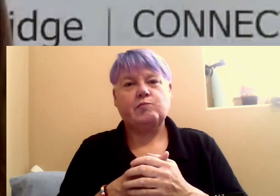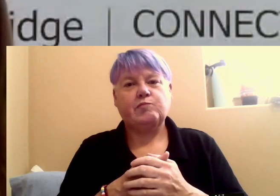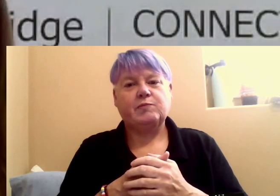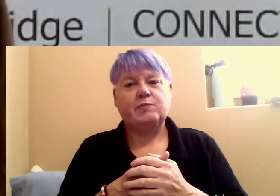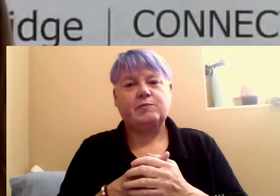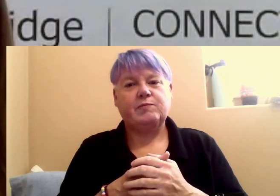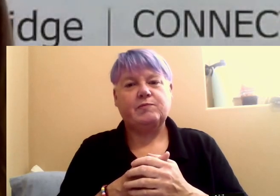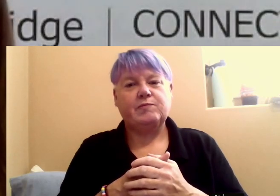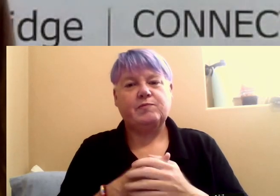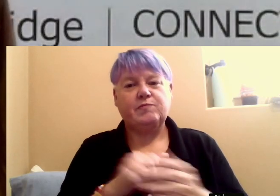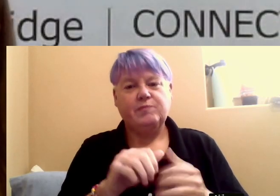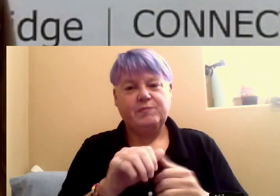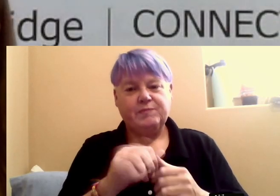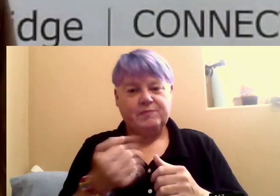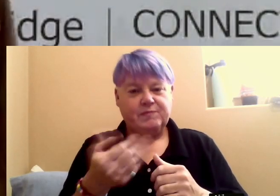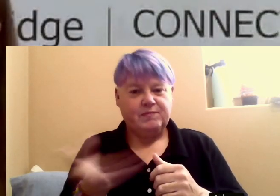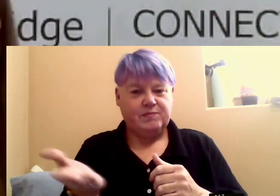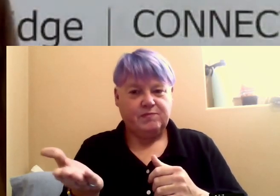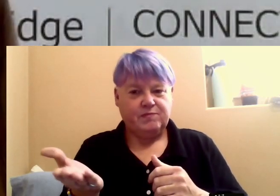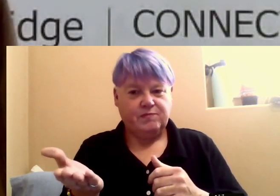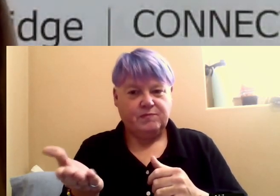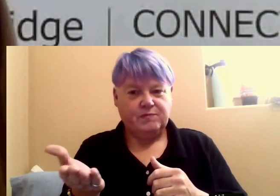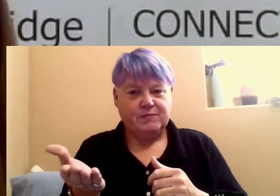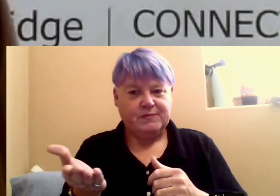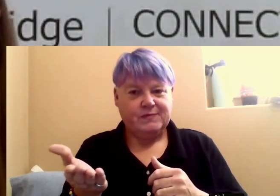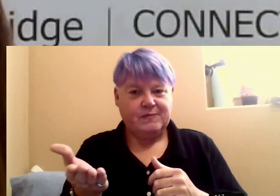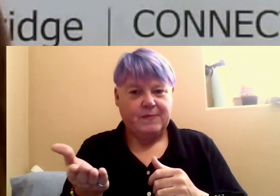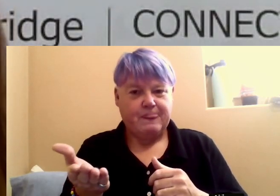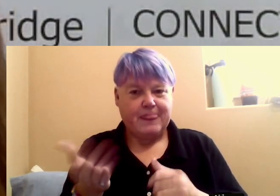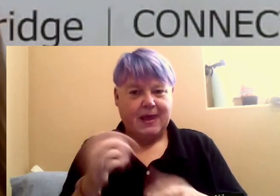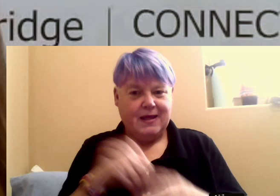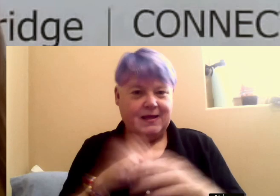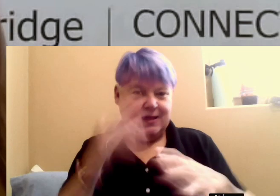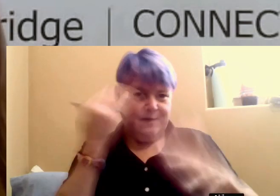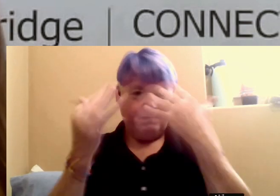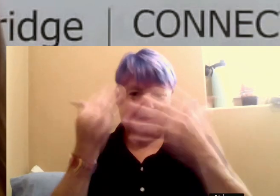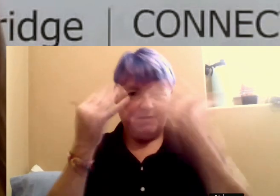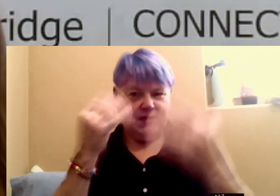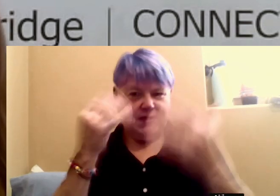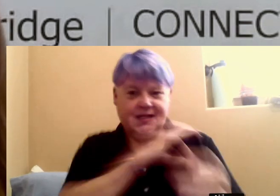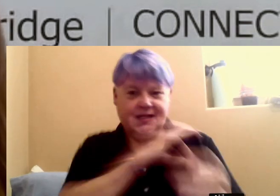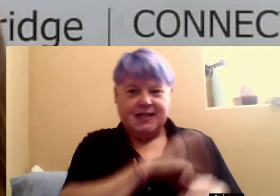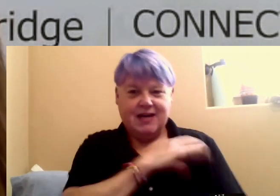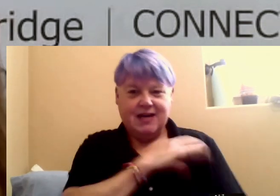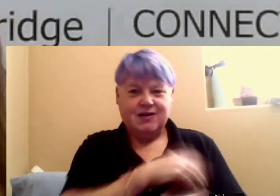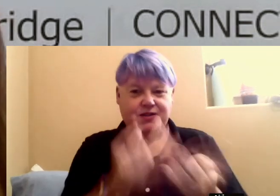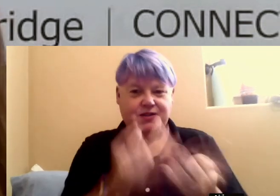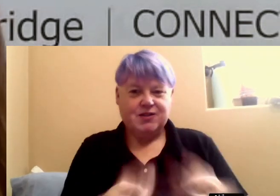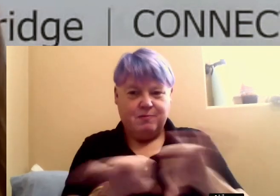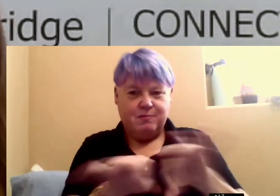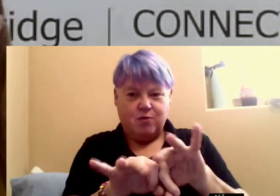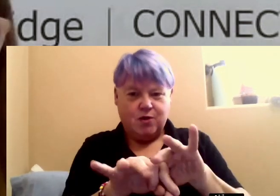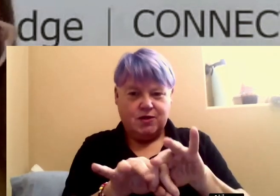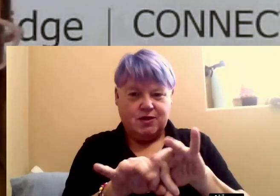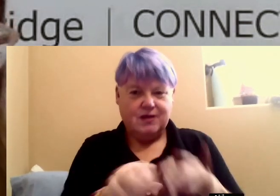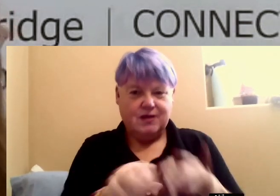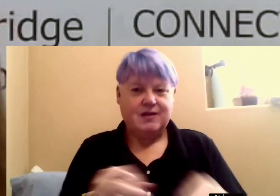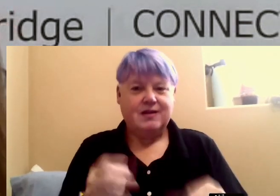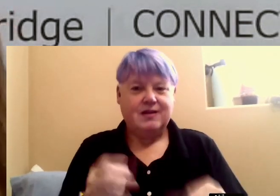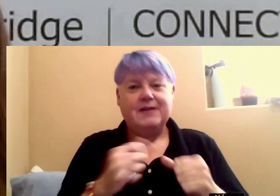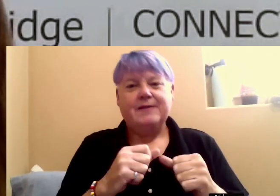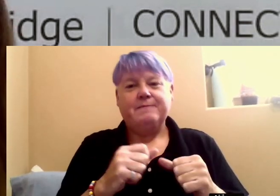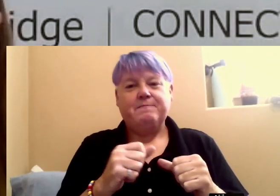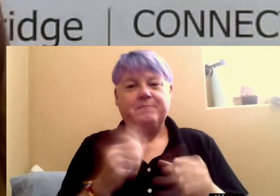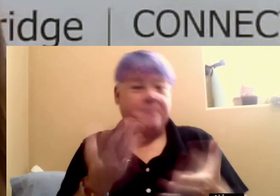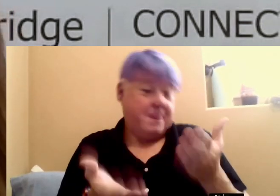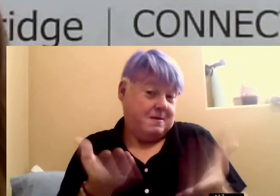Another thing was, in mysteries in particular, the character is so important, various characters, right?